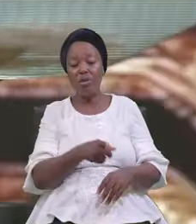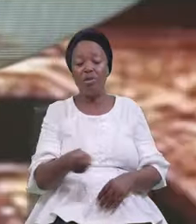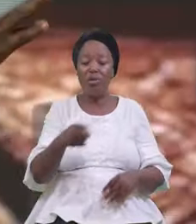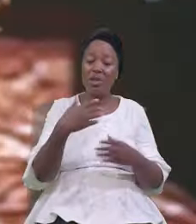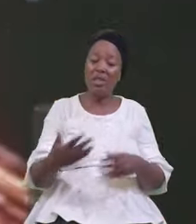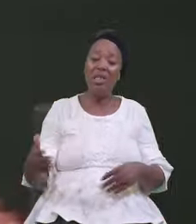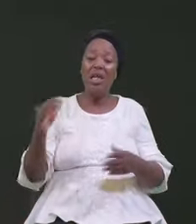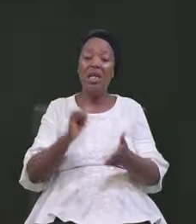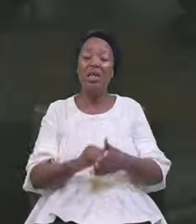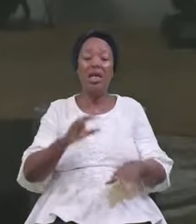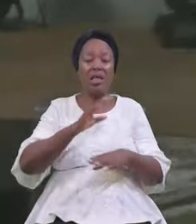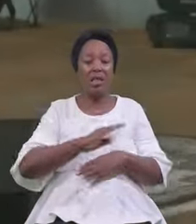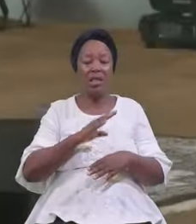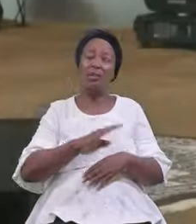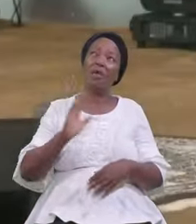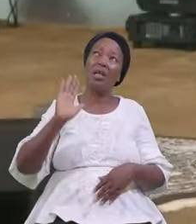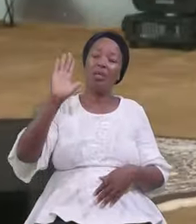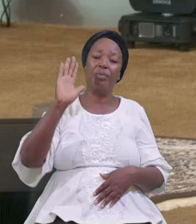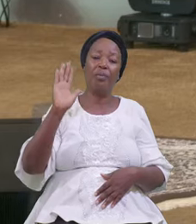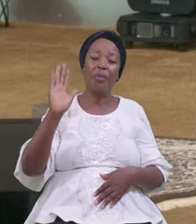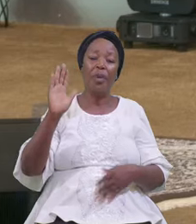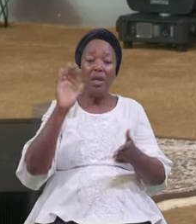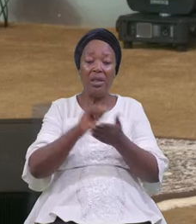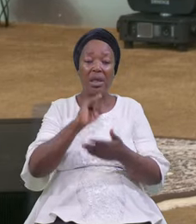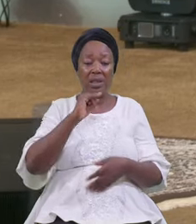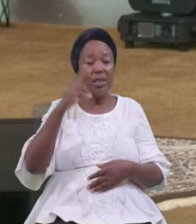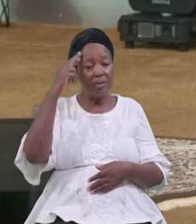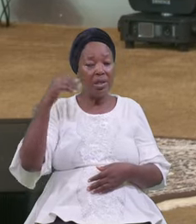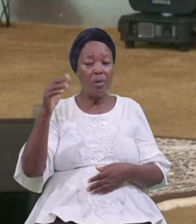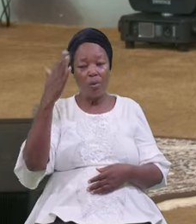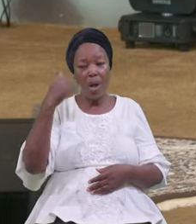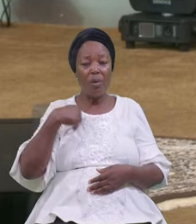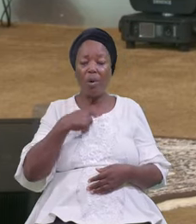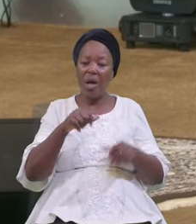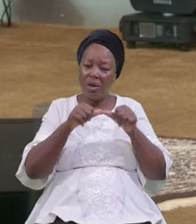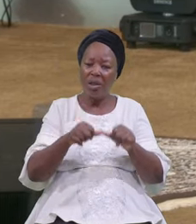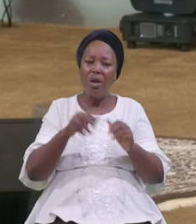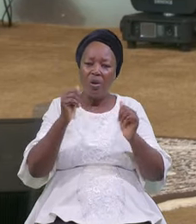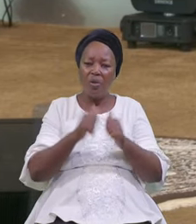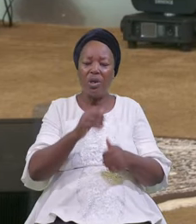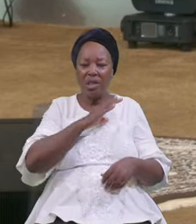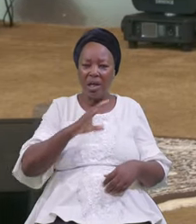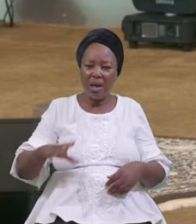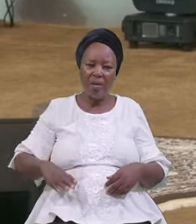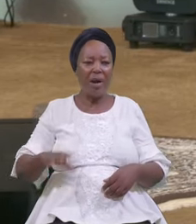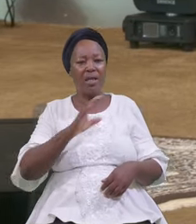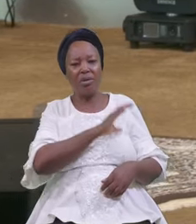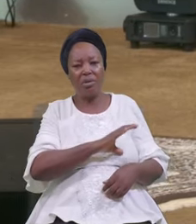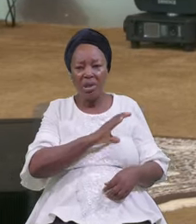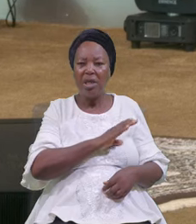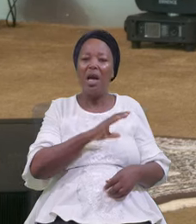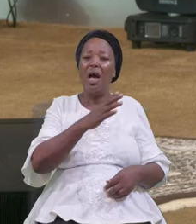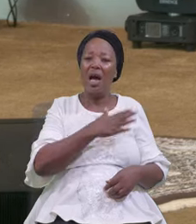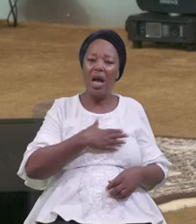that please him. That the reason we're consistent with Christ-like loyalty and